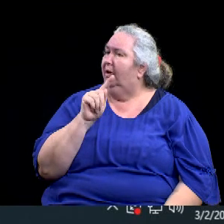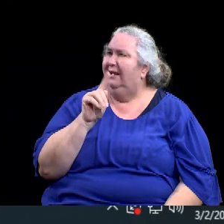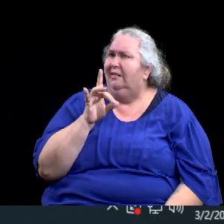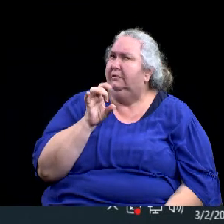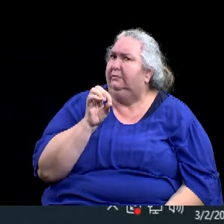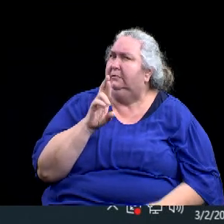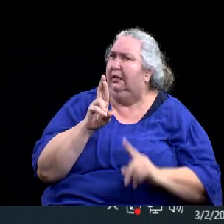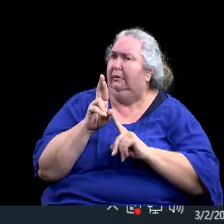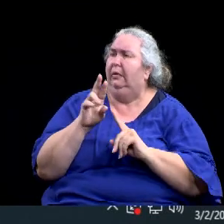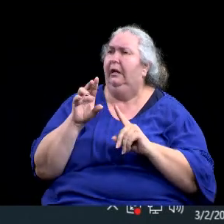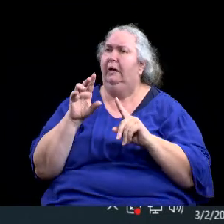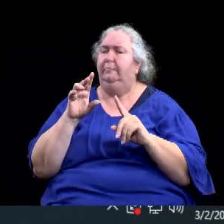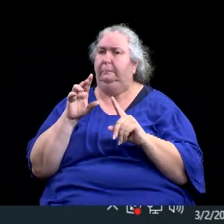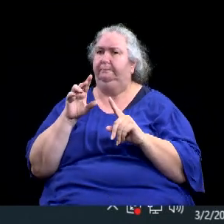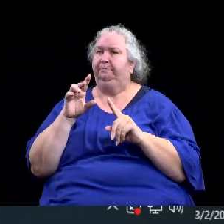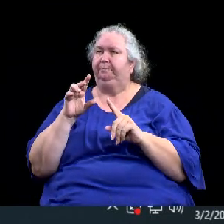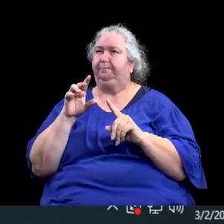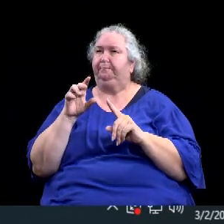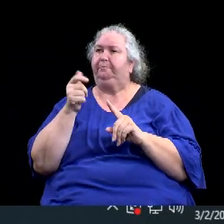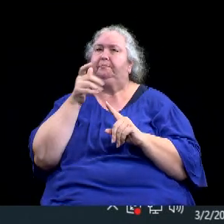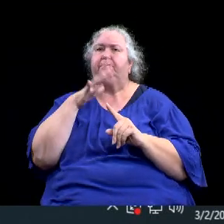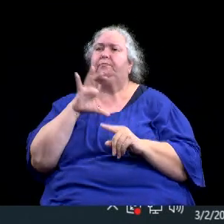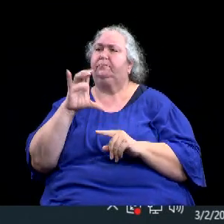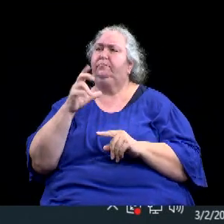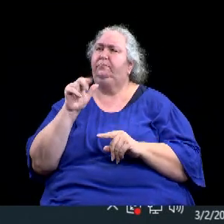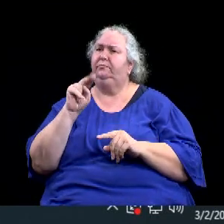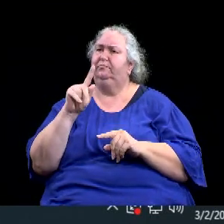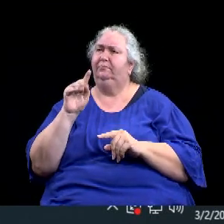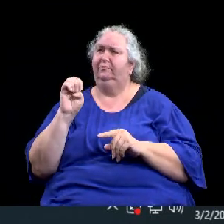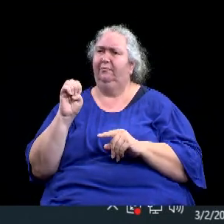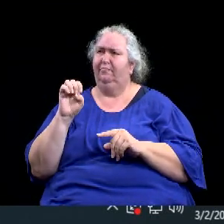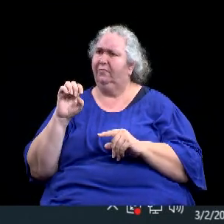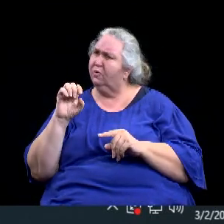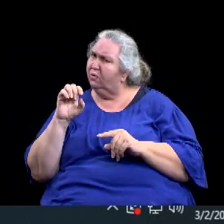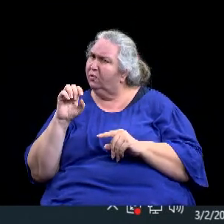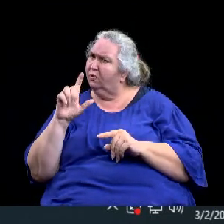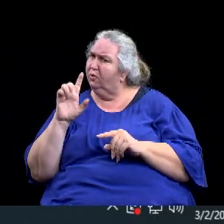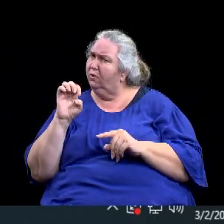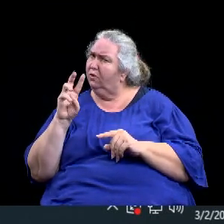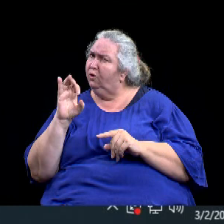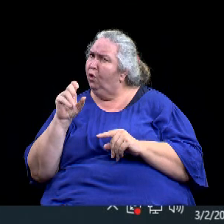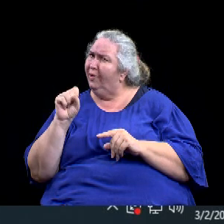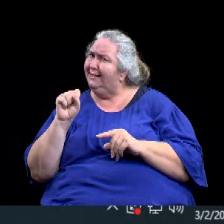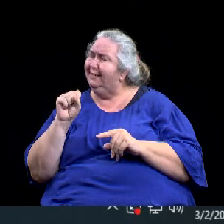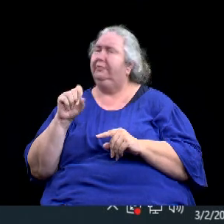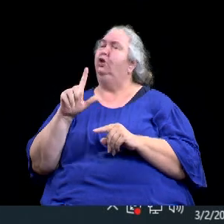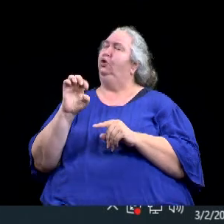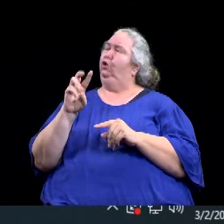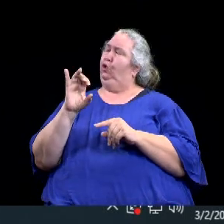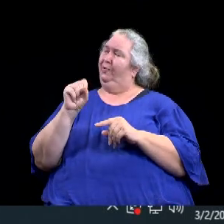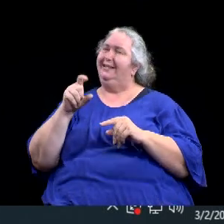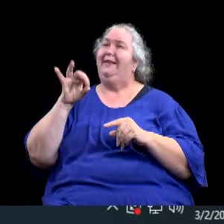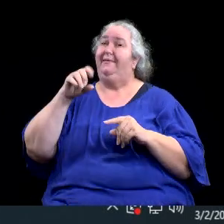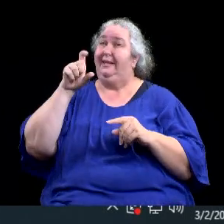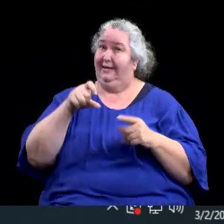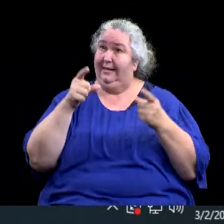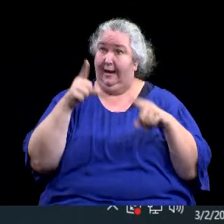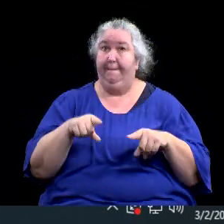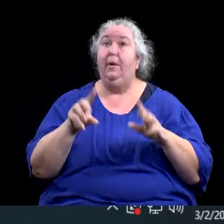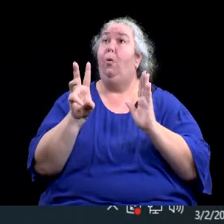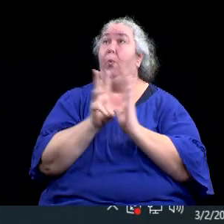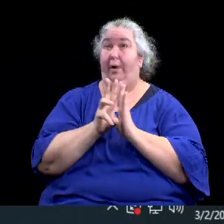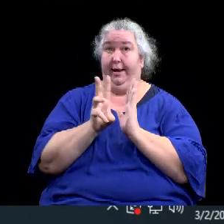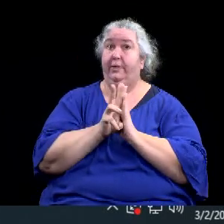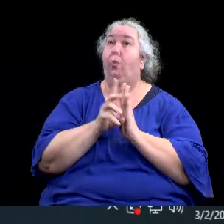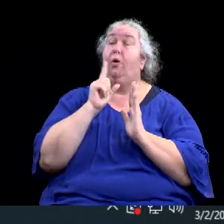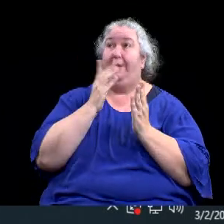and know that should the need come, Waco is right there to assist our sisters and brothers in Milwaukee.